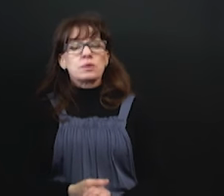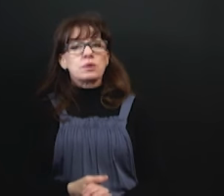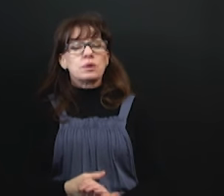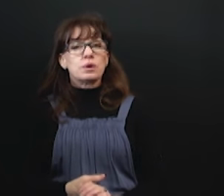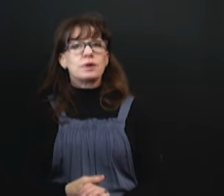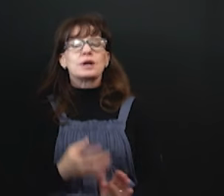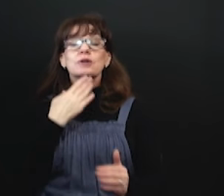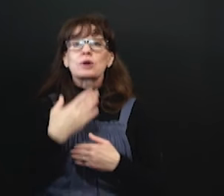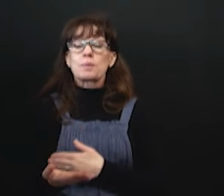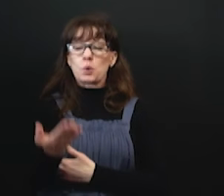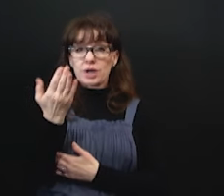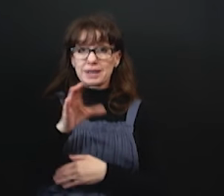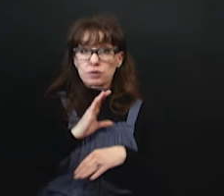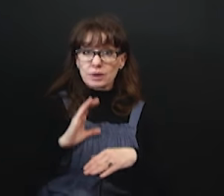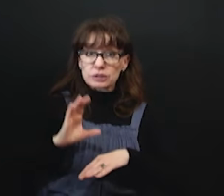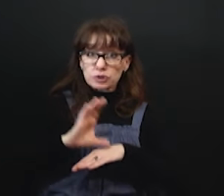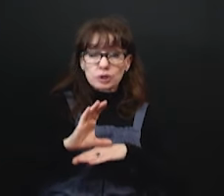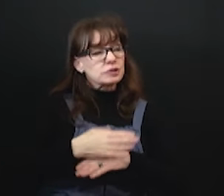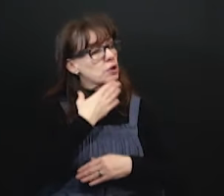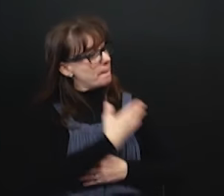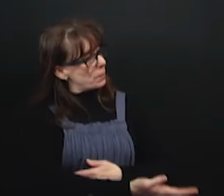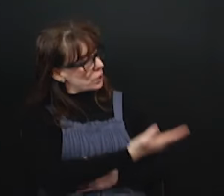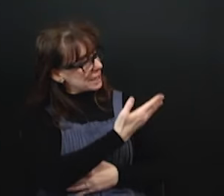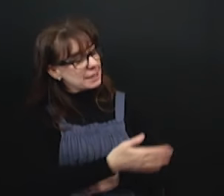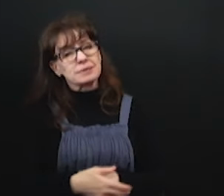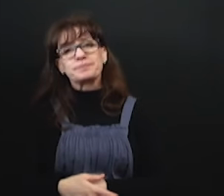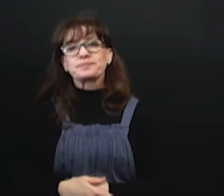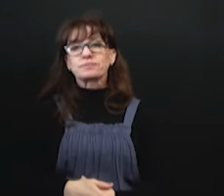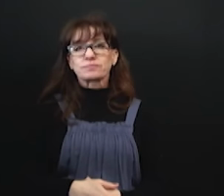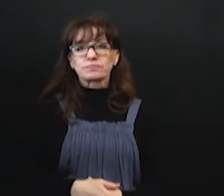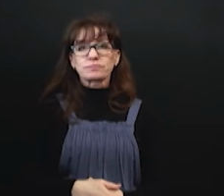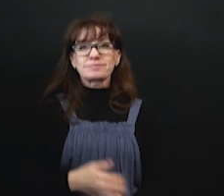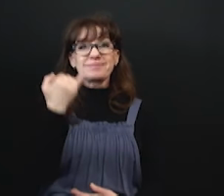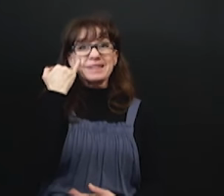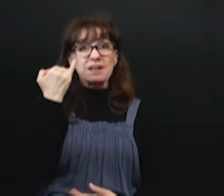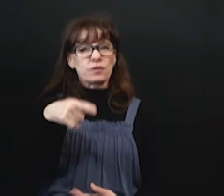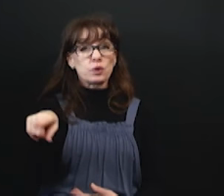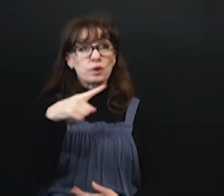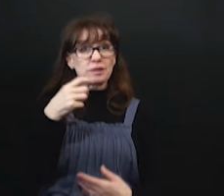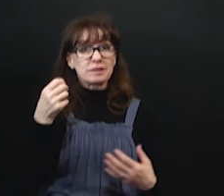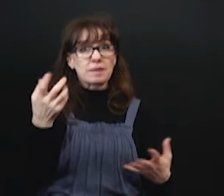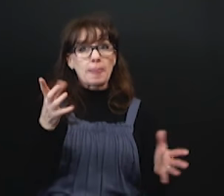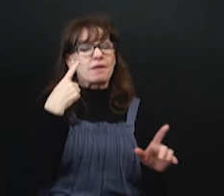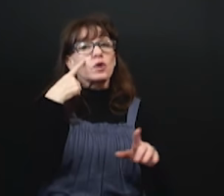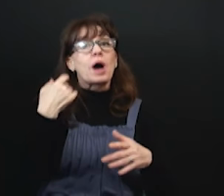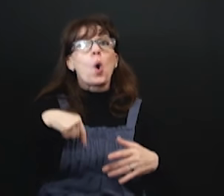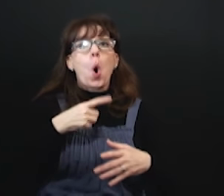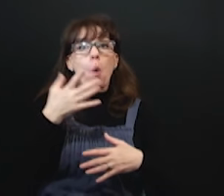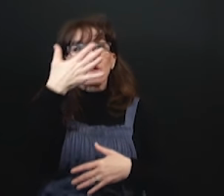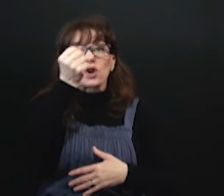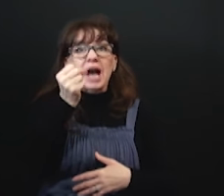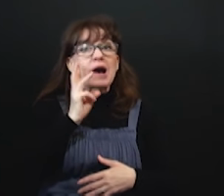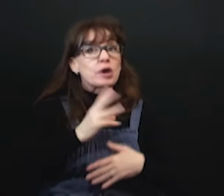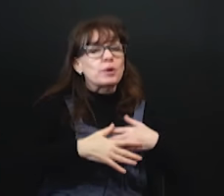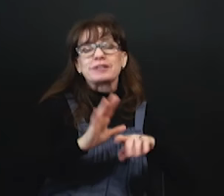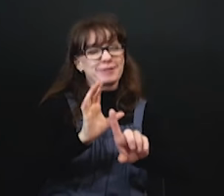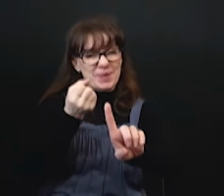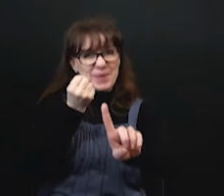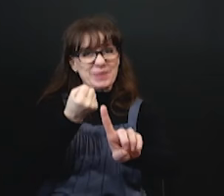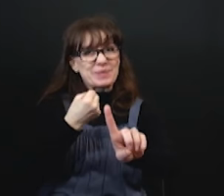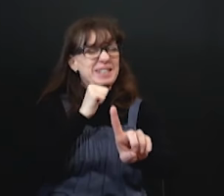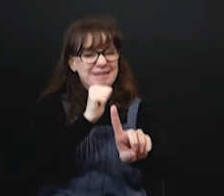Well, good morning, Christ Church. For those of you who are afraid we forgot communion, hang on, we didn't. I promise we're going